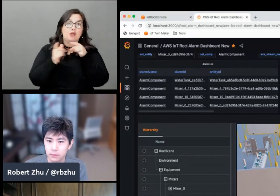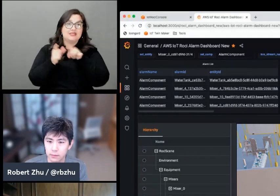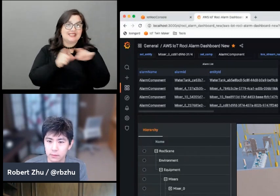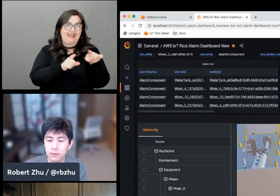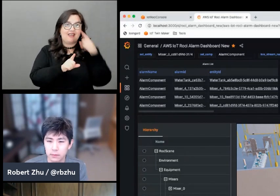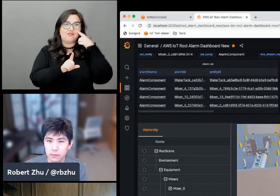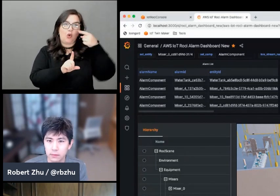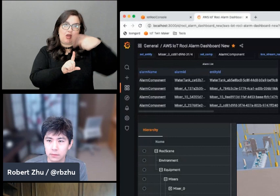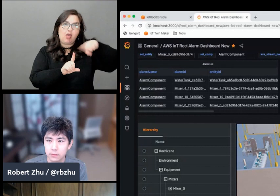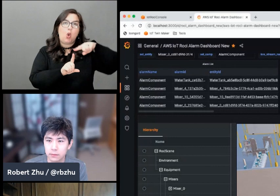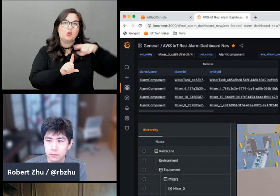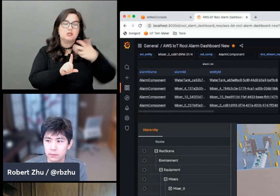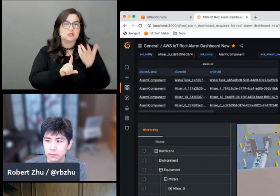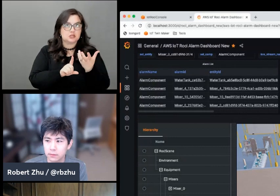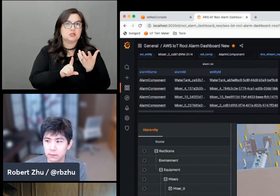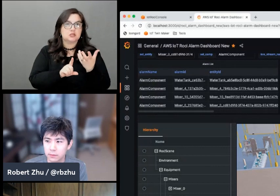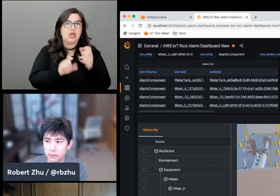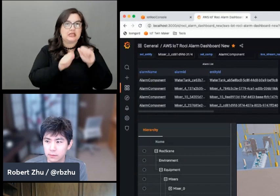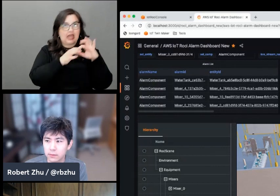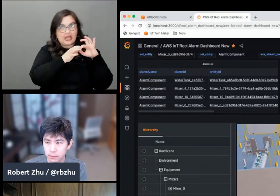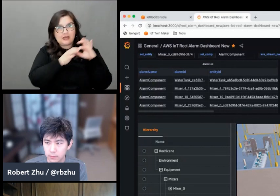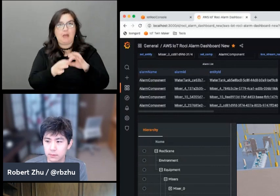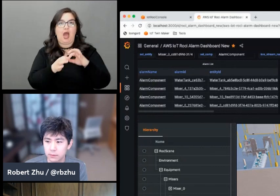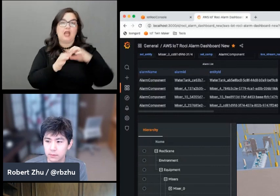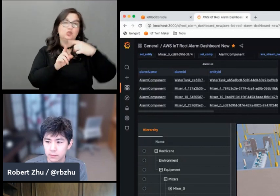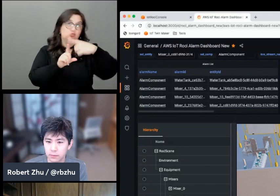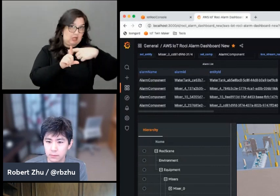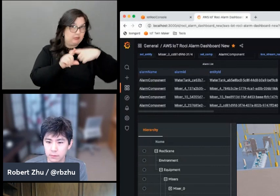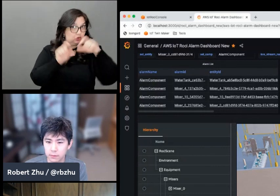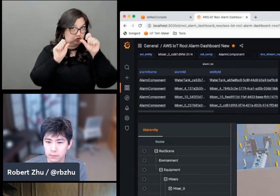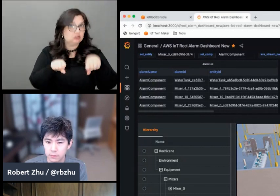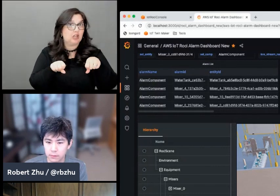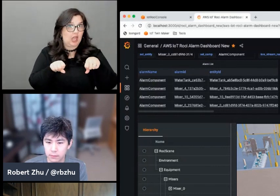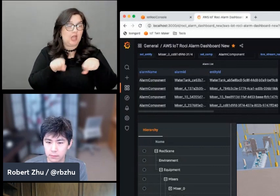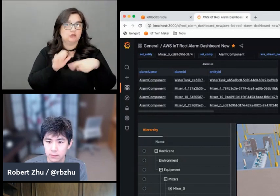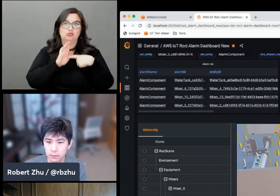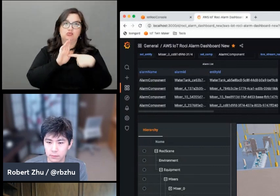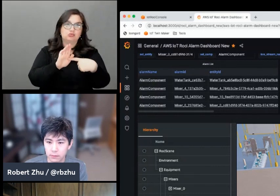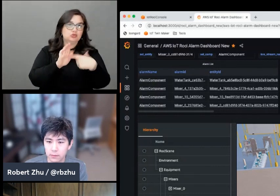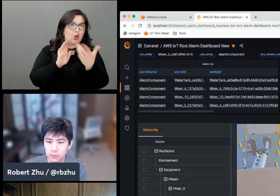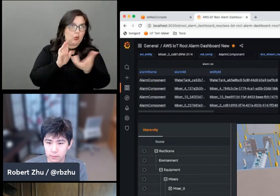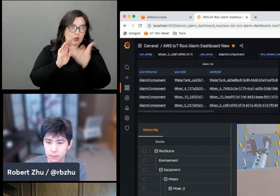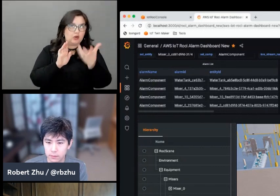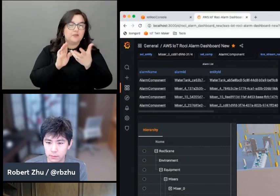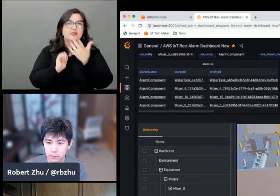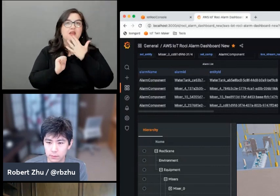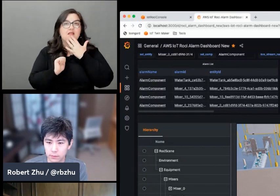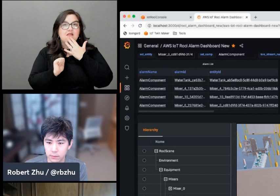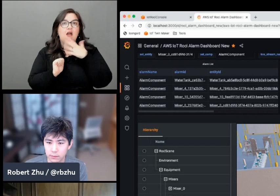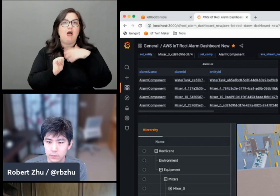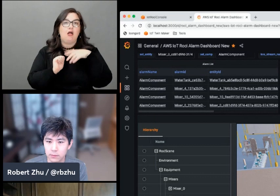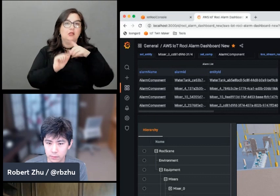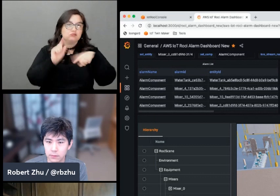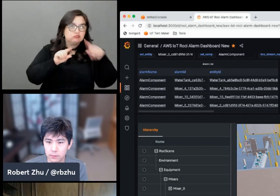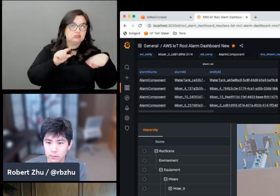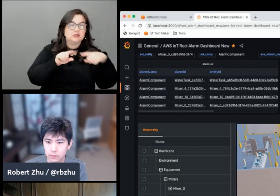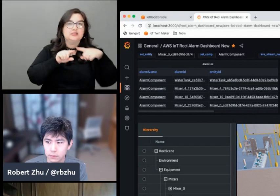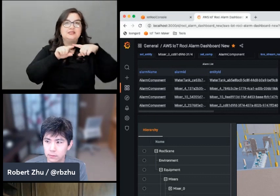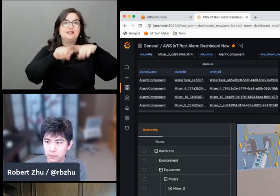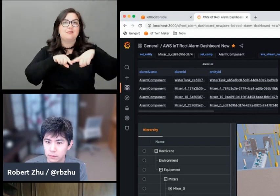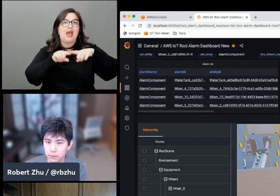could also bind to temperature and show when a color gradient based on what the temperature is.